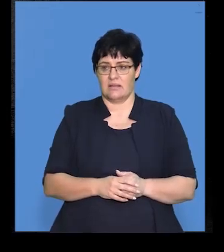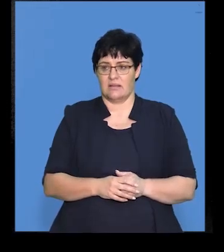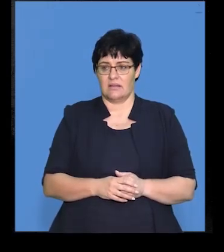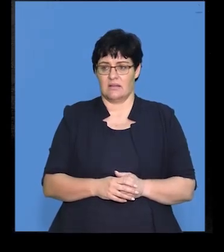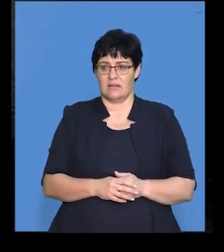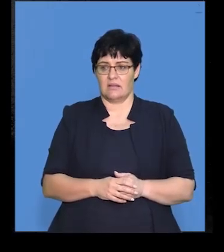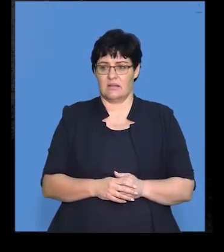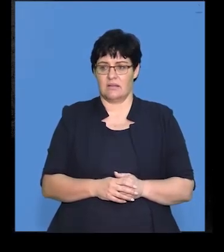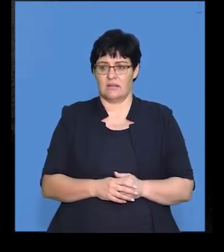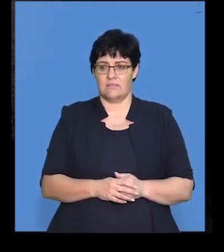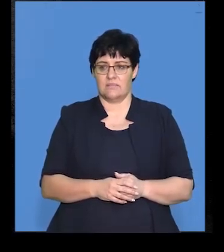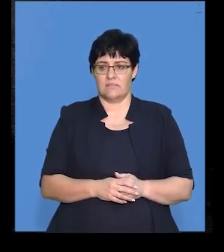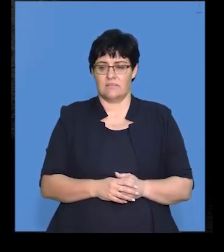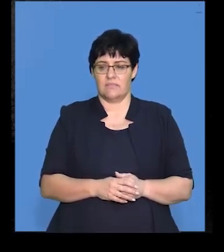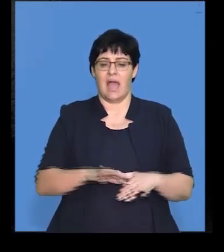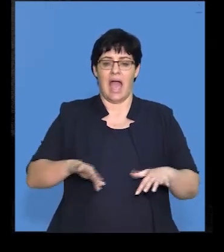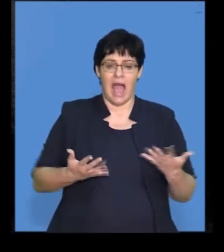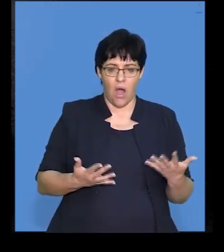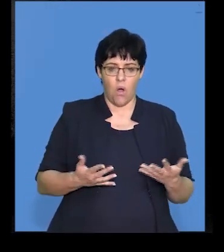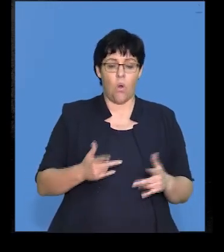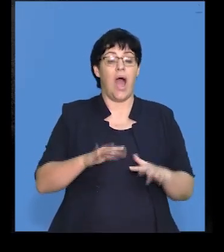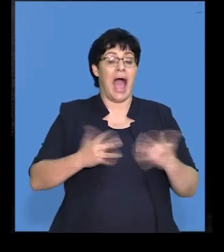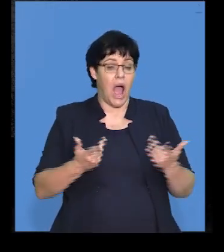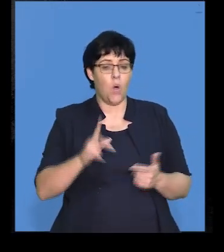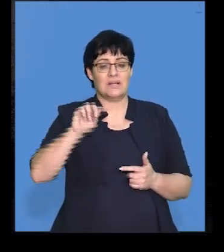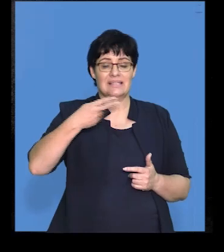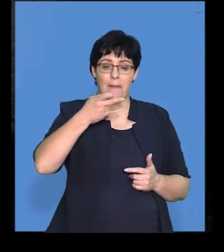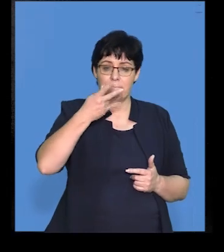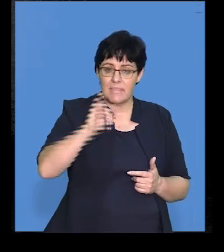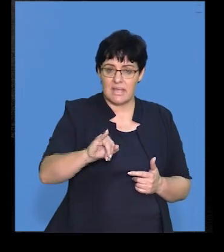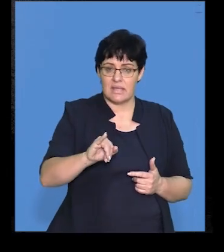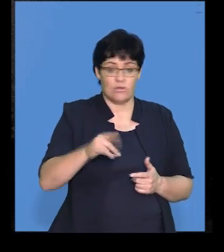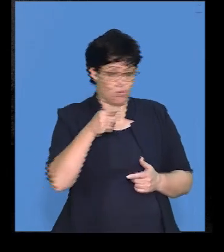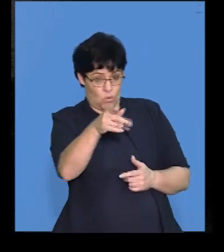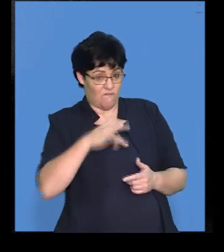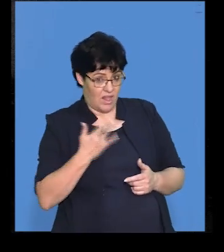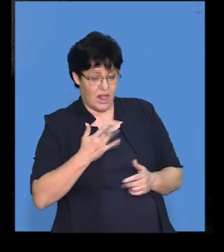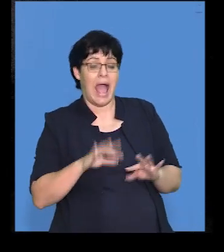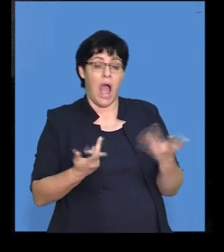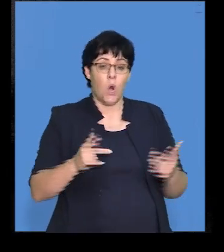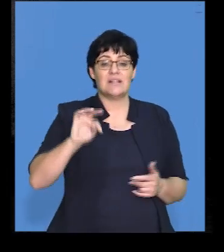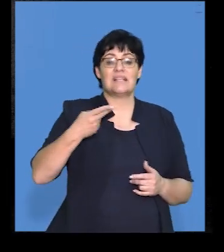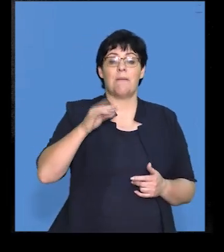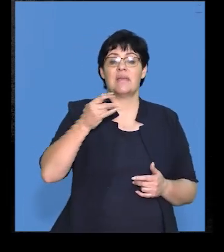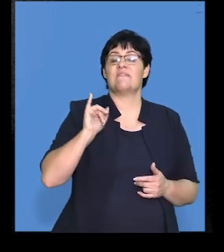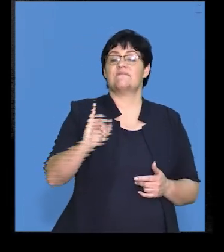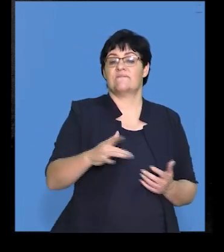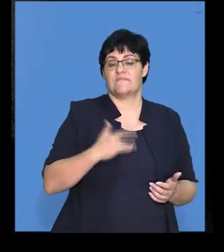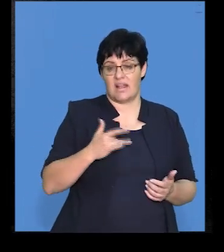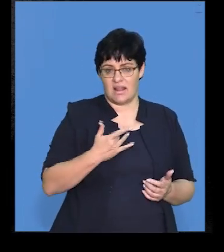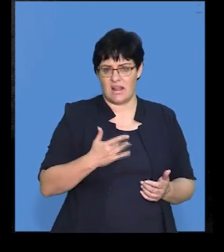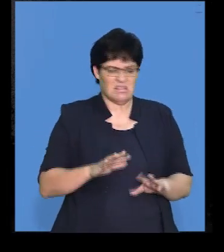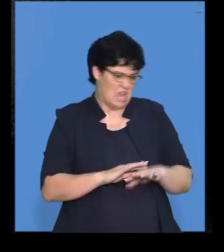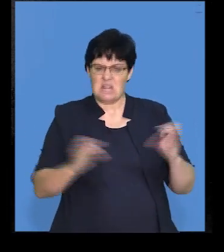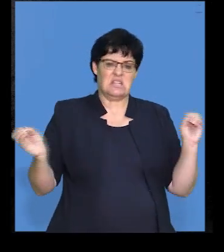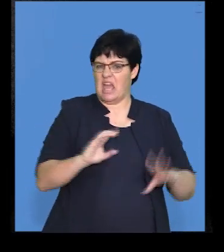a question, okay? How does Tammy feel? Not how do you feel. How does Tammy feel when he says